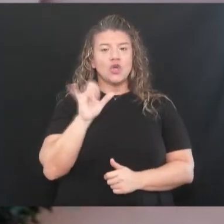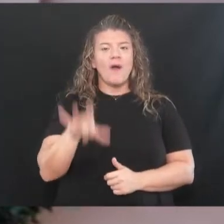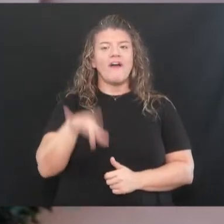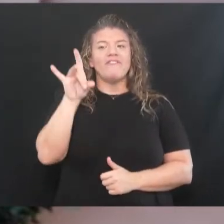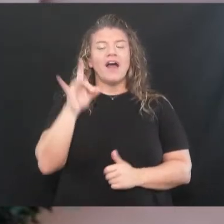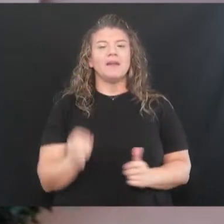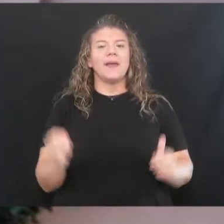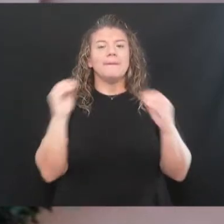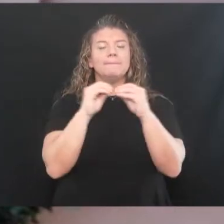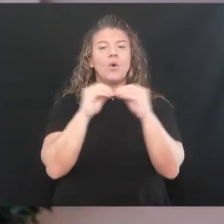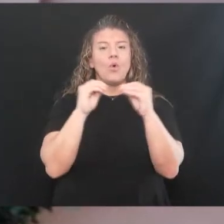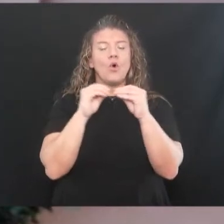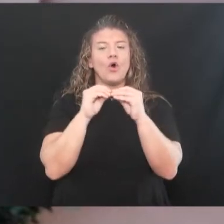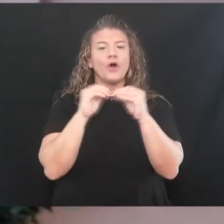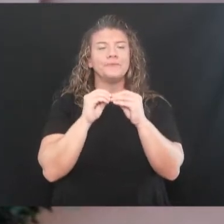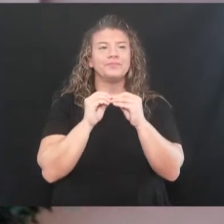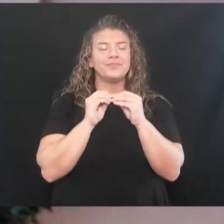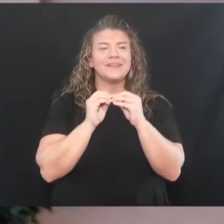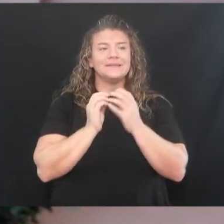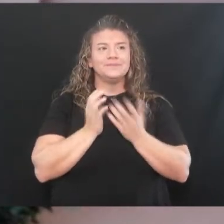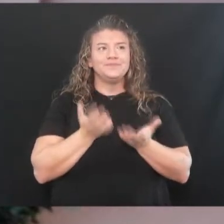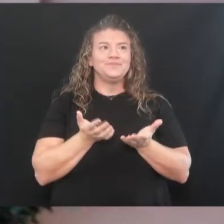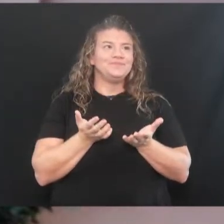more immunologically